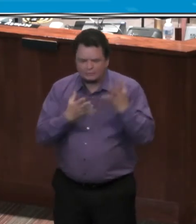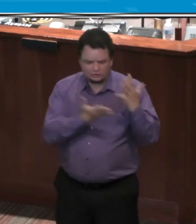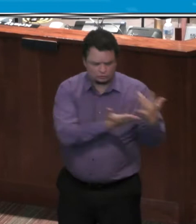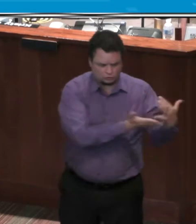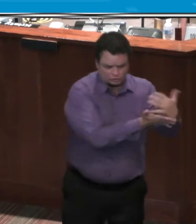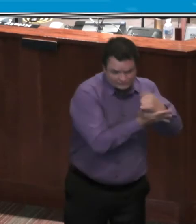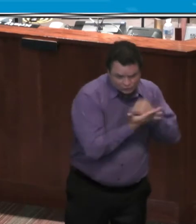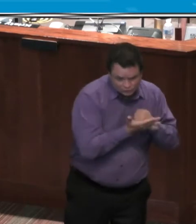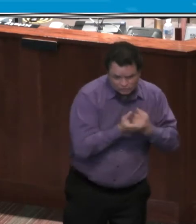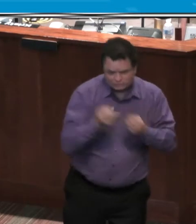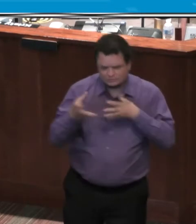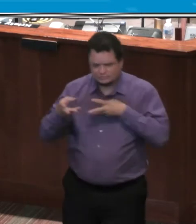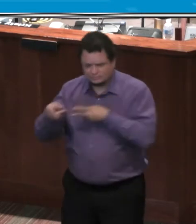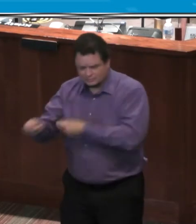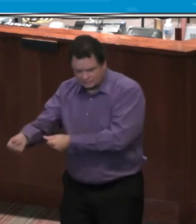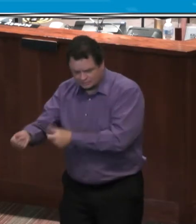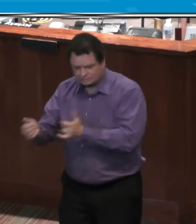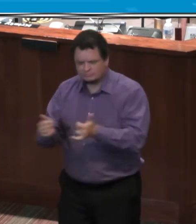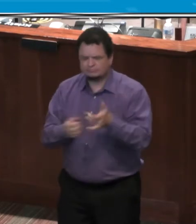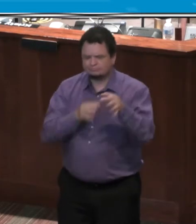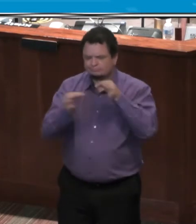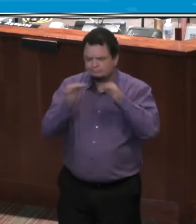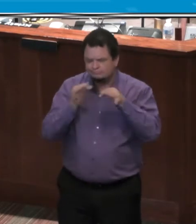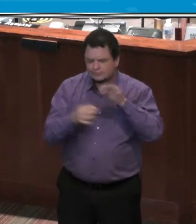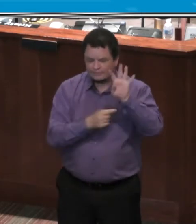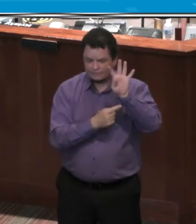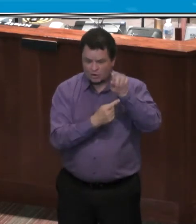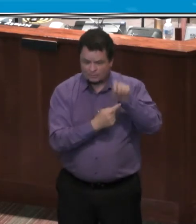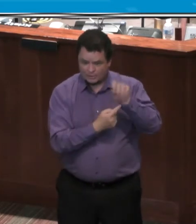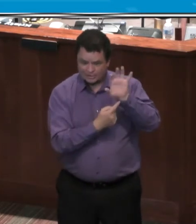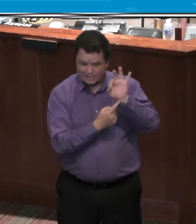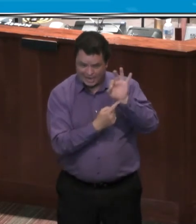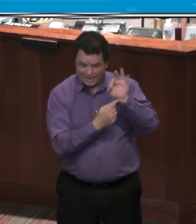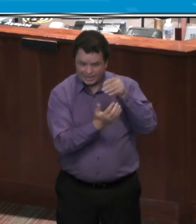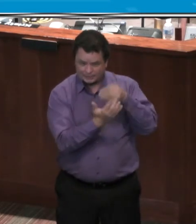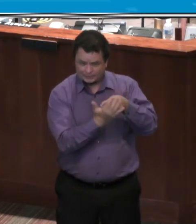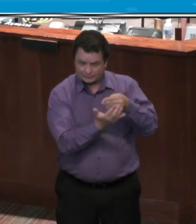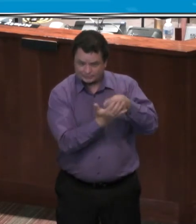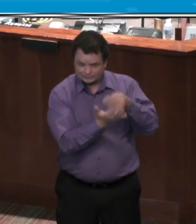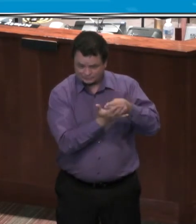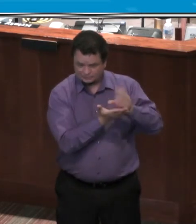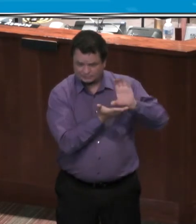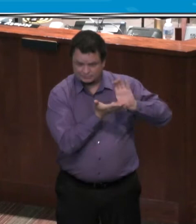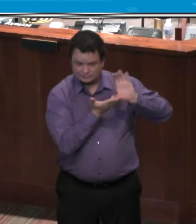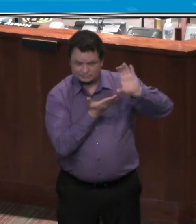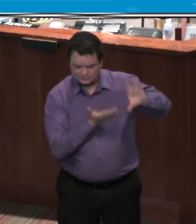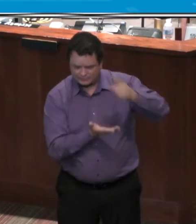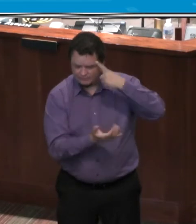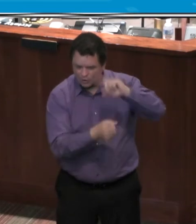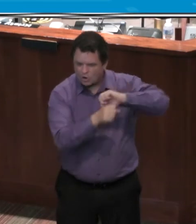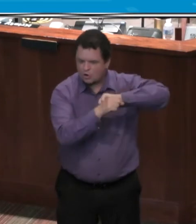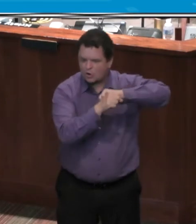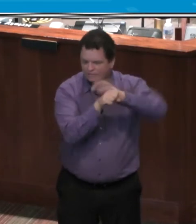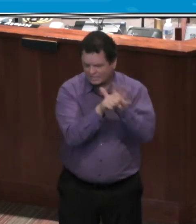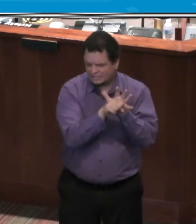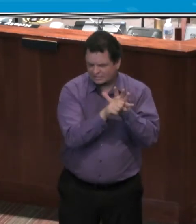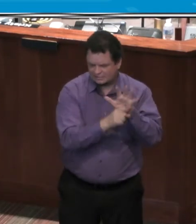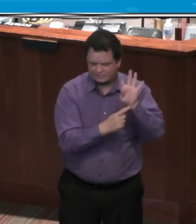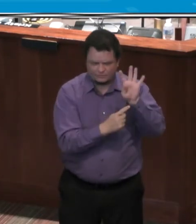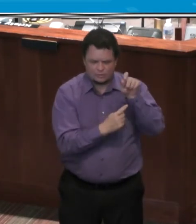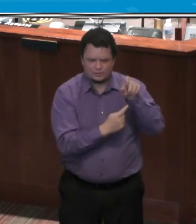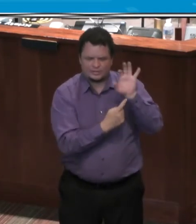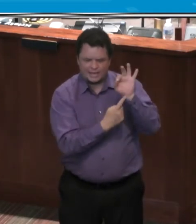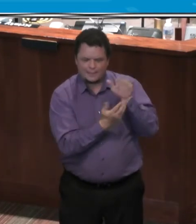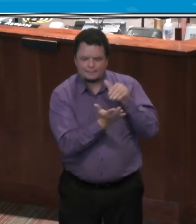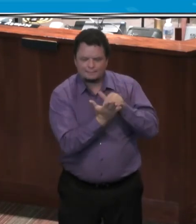$4,952,970 for the Coronavirus Aid, Relief, and Economic Security Act, which I will refer to as CARES from here